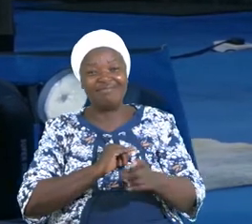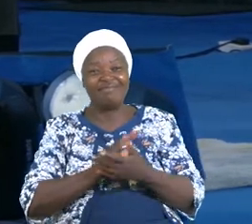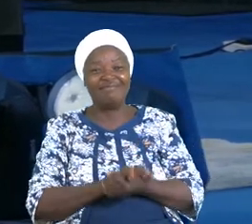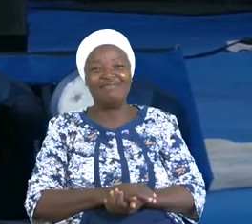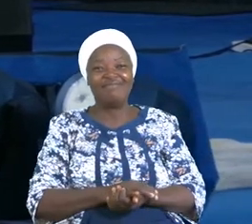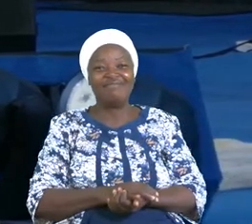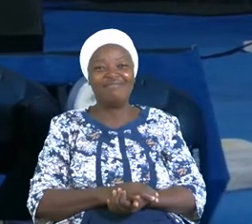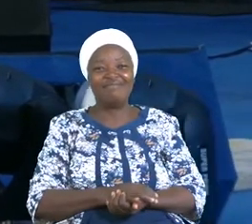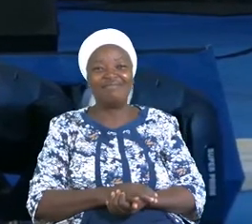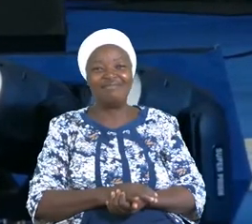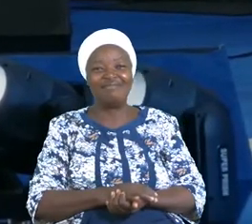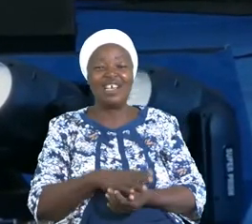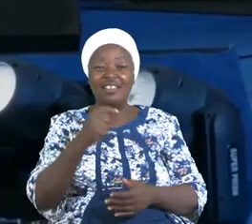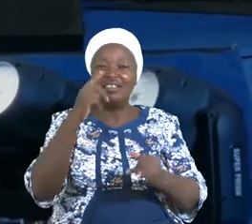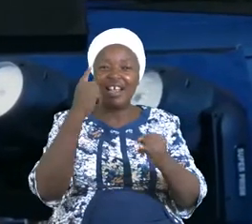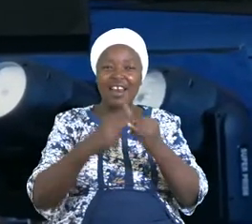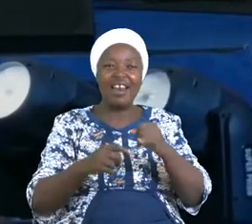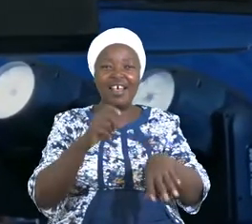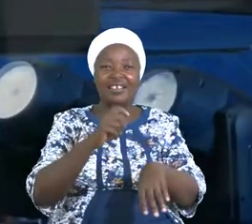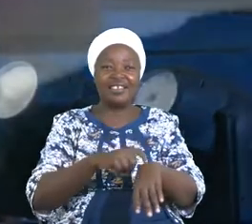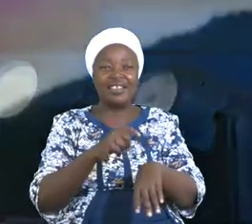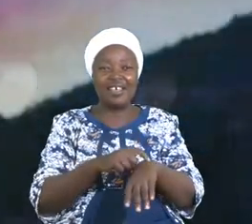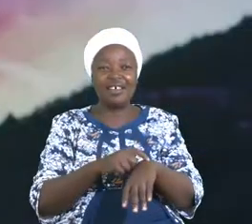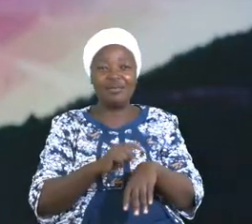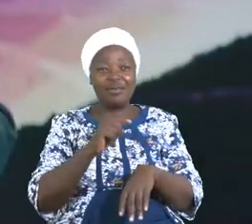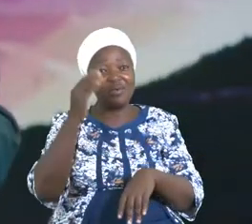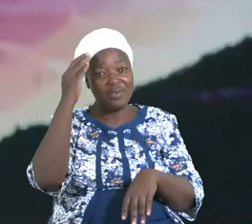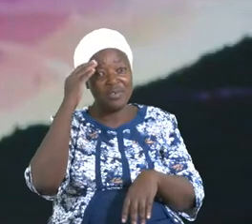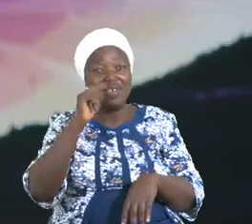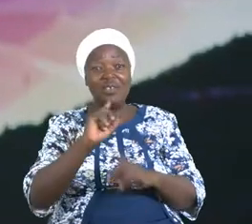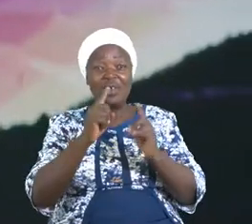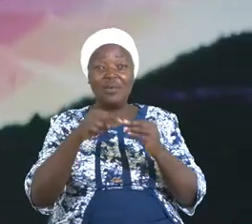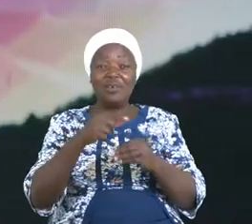The last time, you know, I've been talking about,